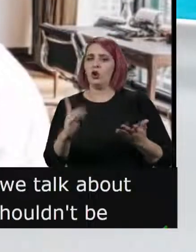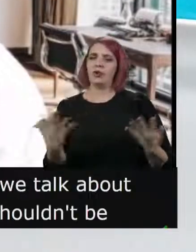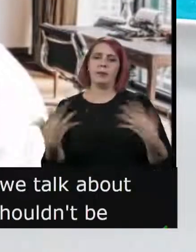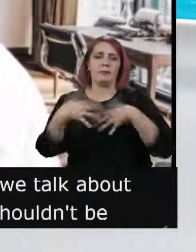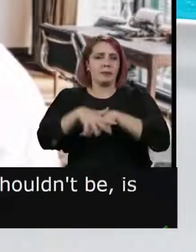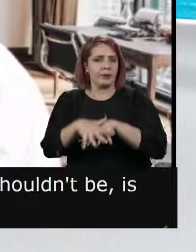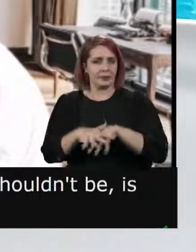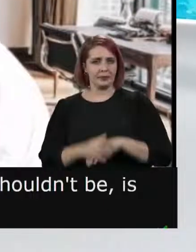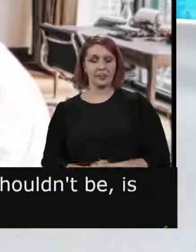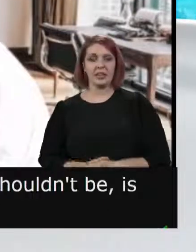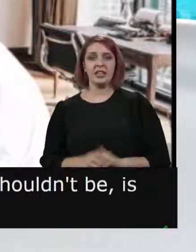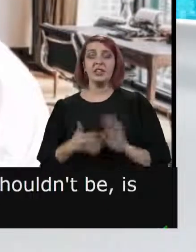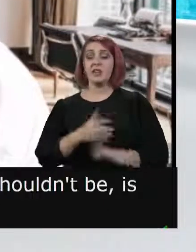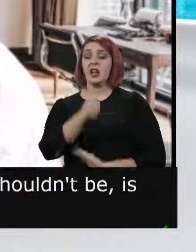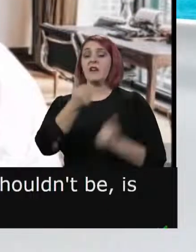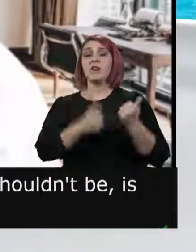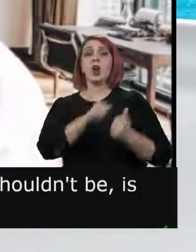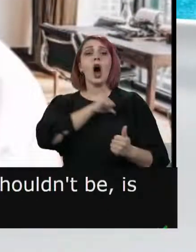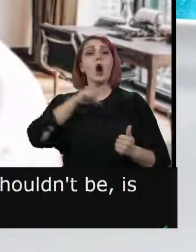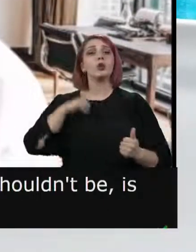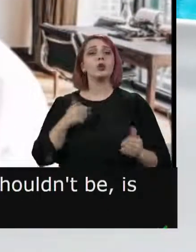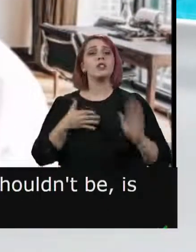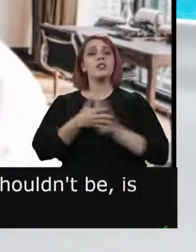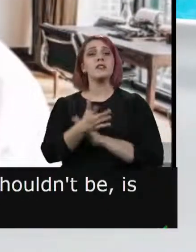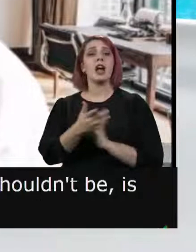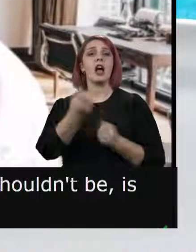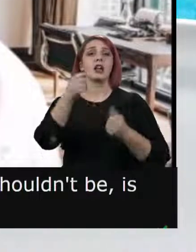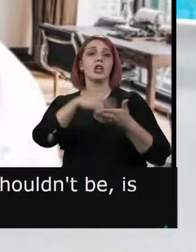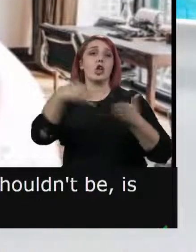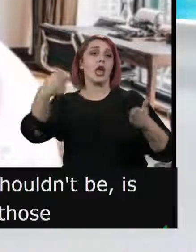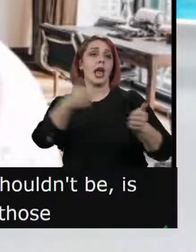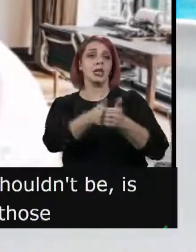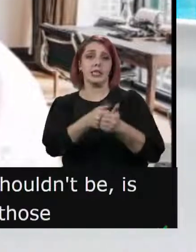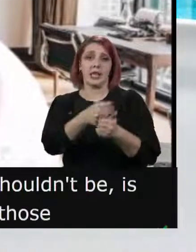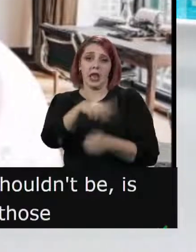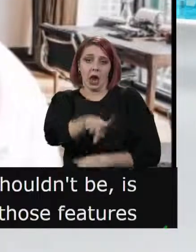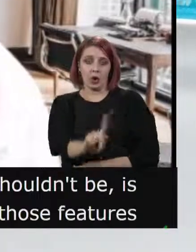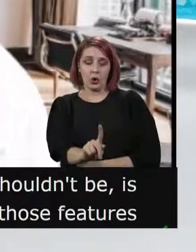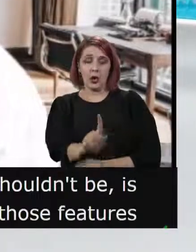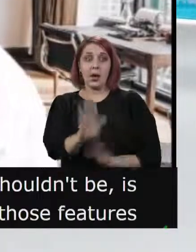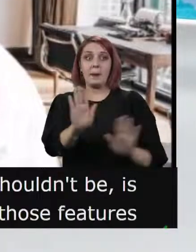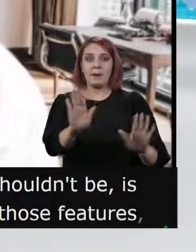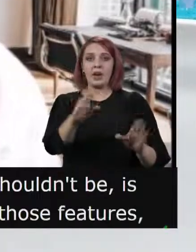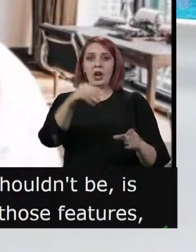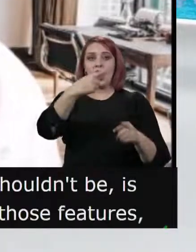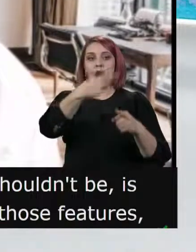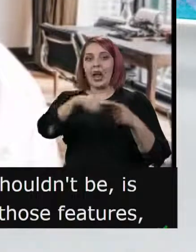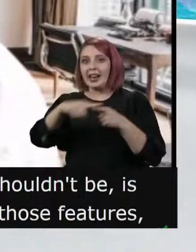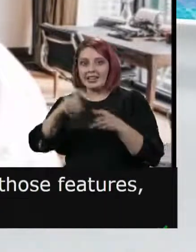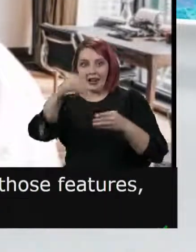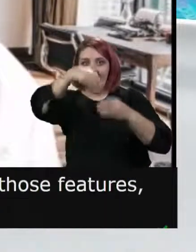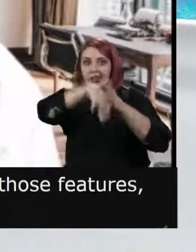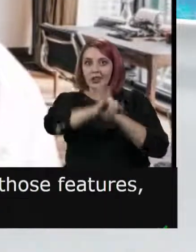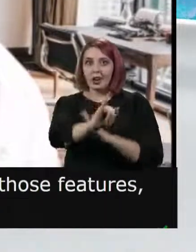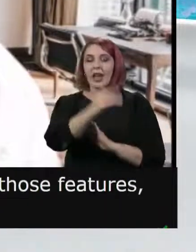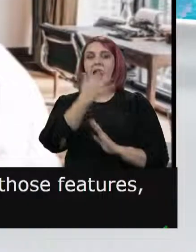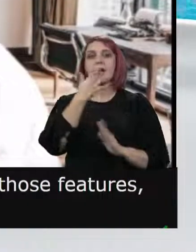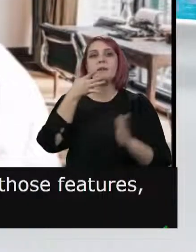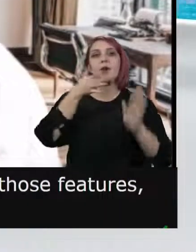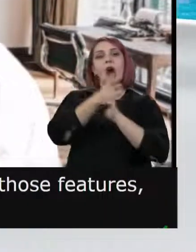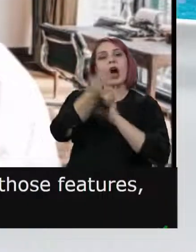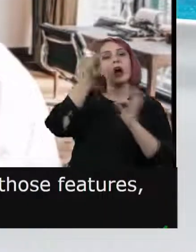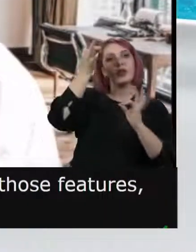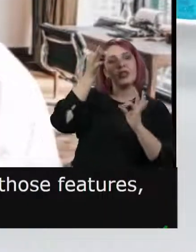technology? But if it's got all of those features, such as audio description and so on in the environment built